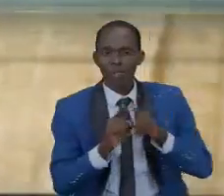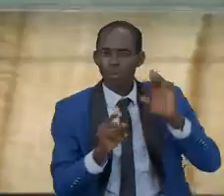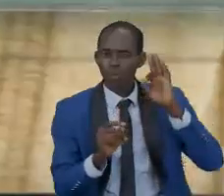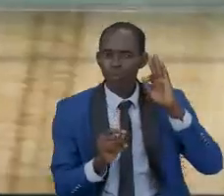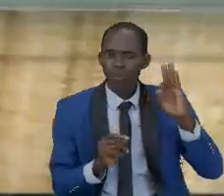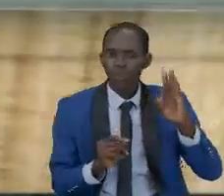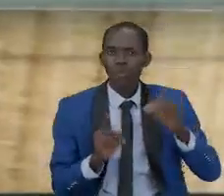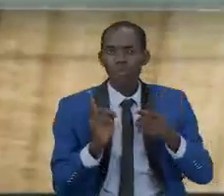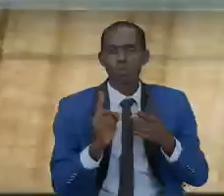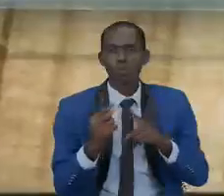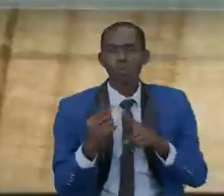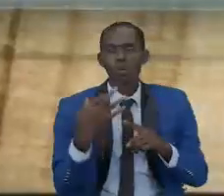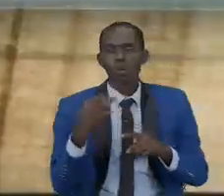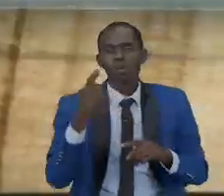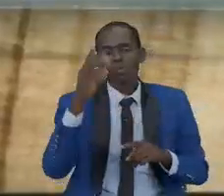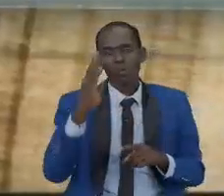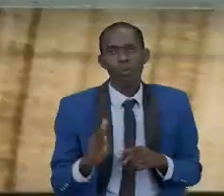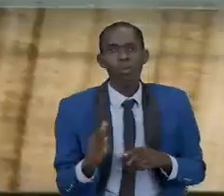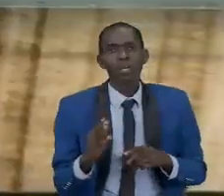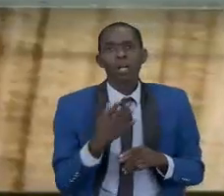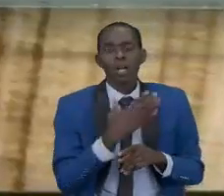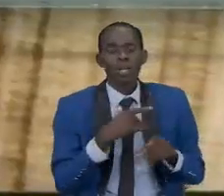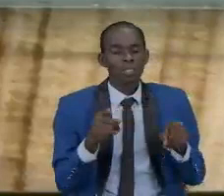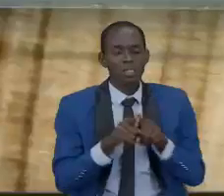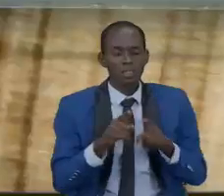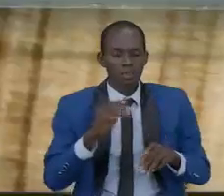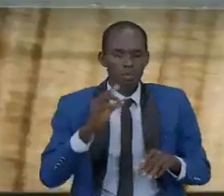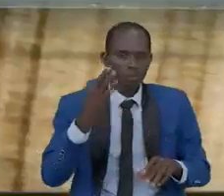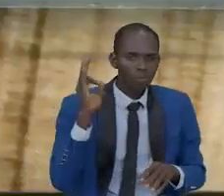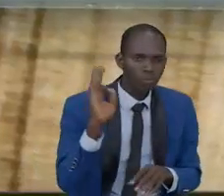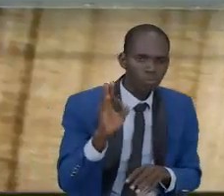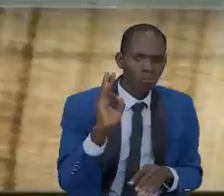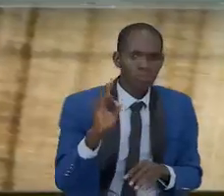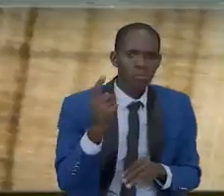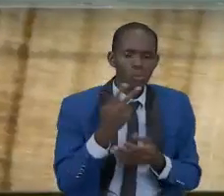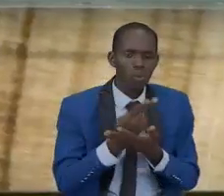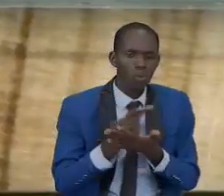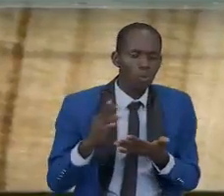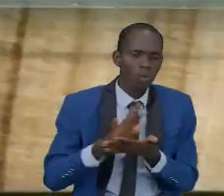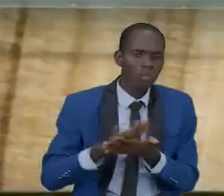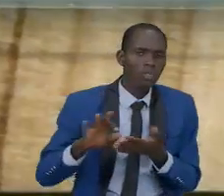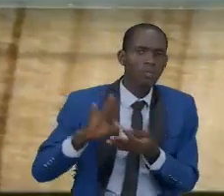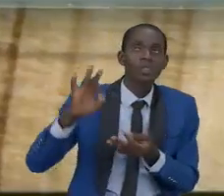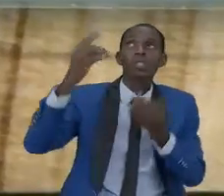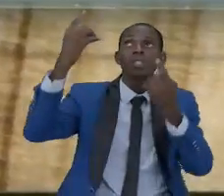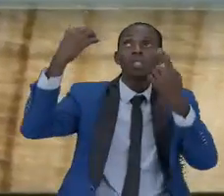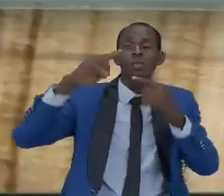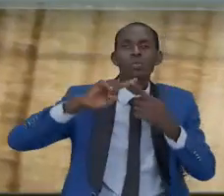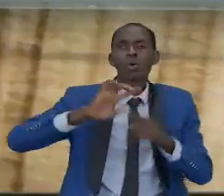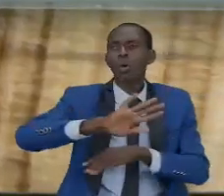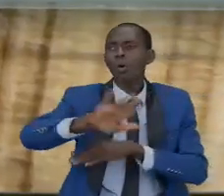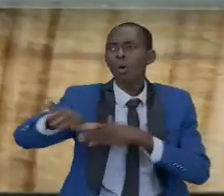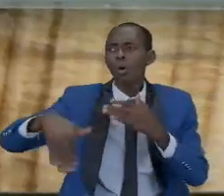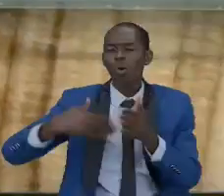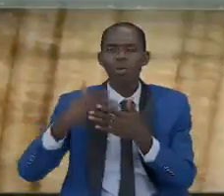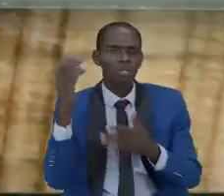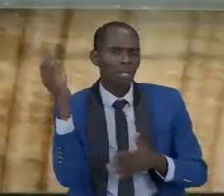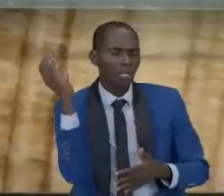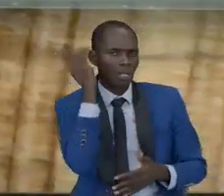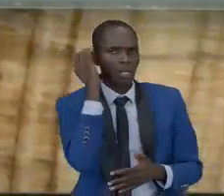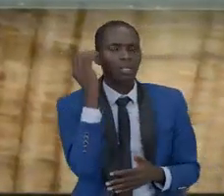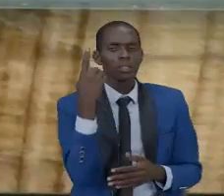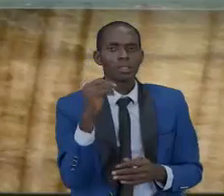him and while he was speaking the Holy Ghost came on all those that had him and Peter himself